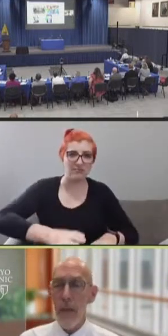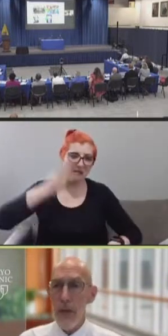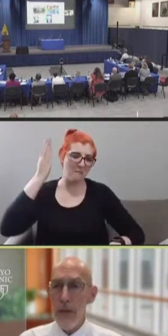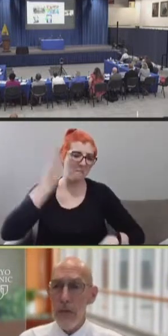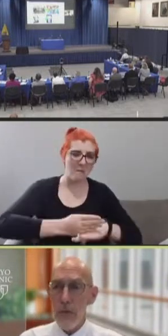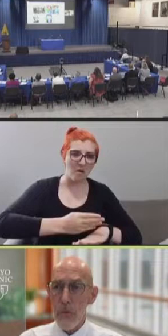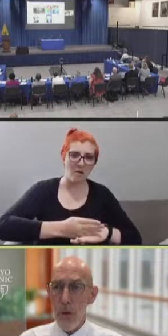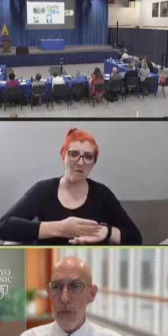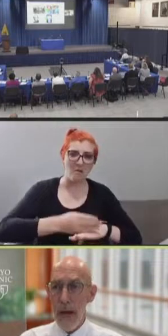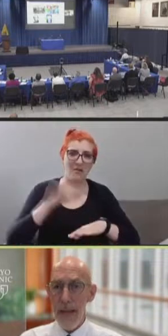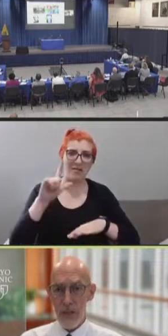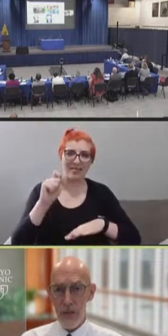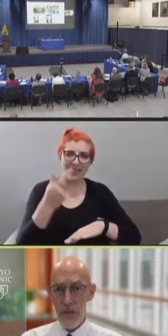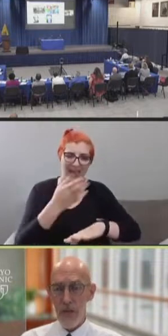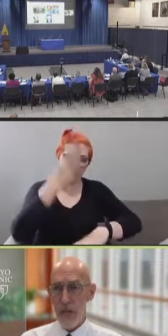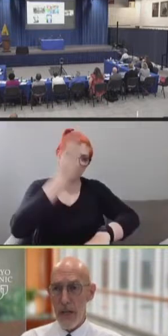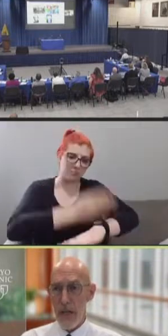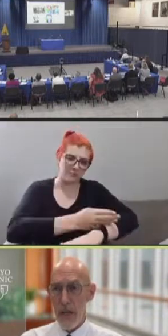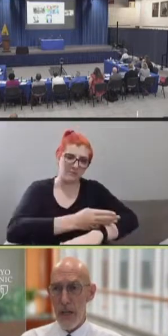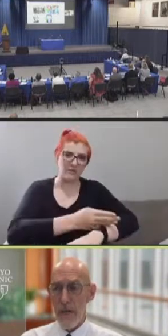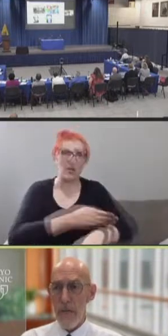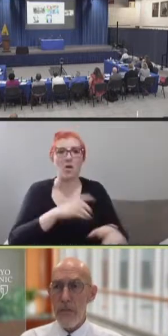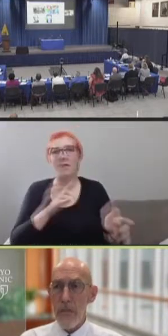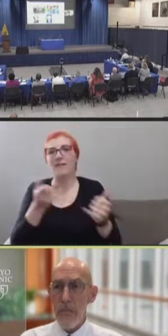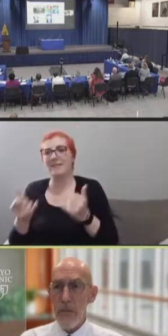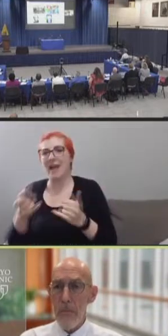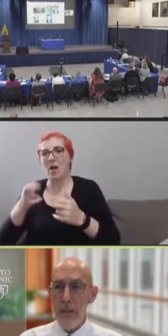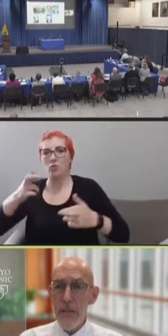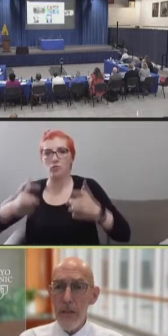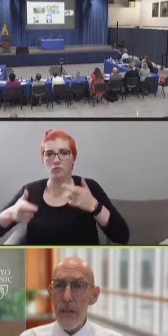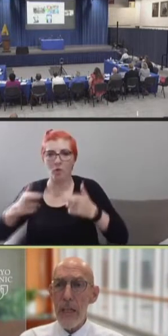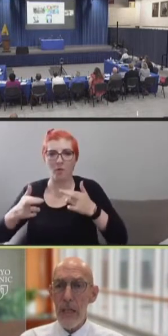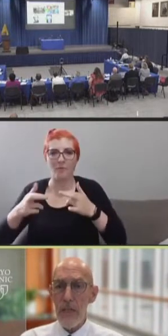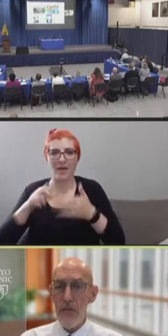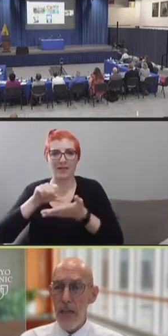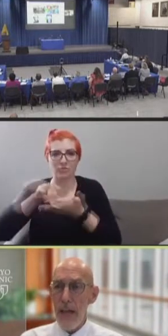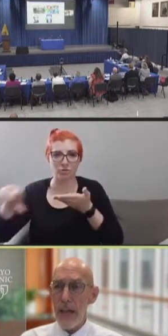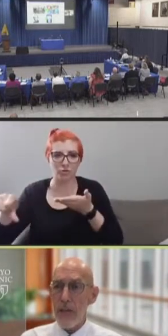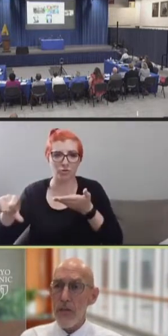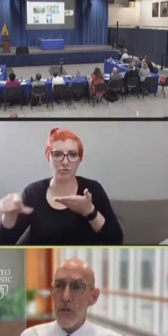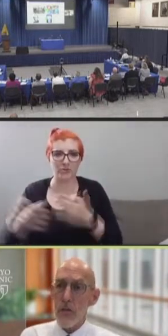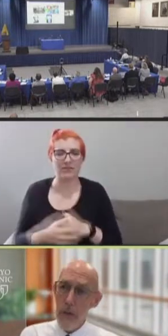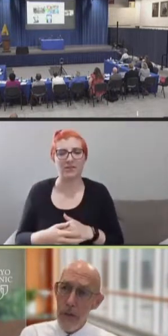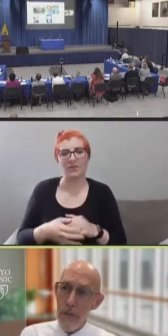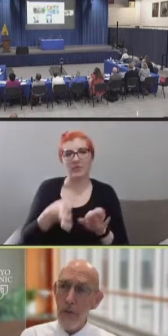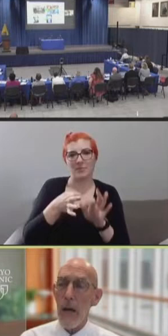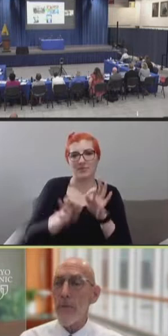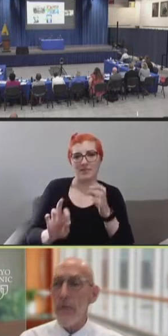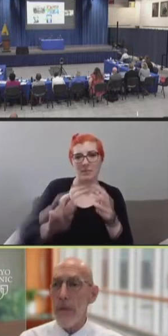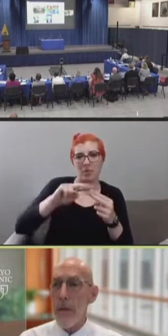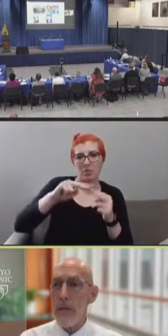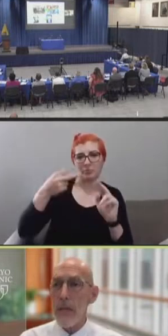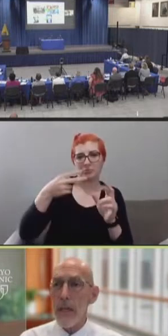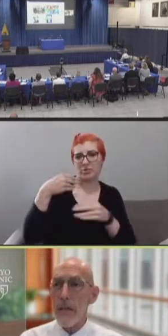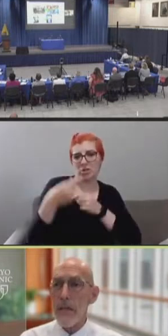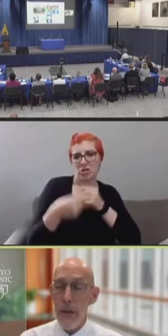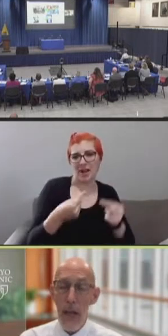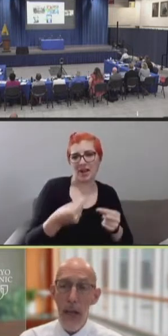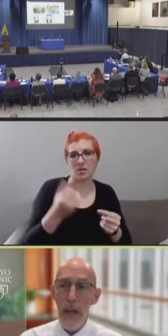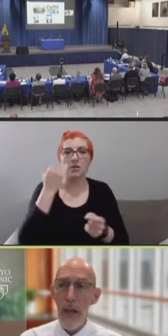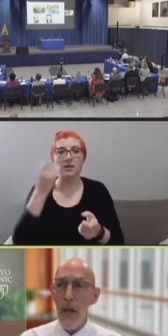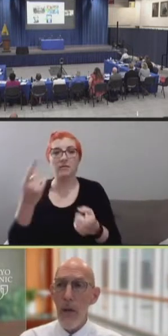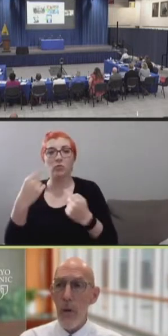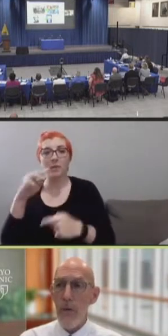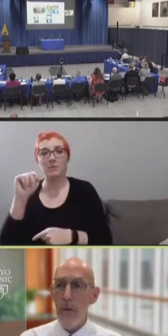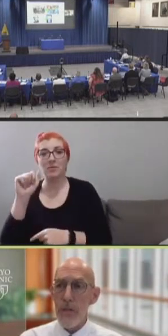off to robotic surgery, from simple Mendelian genetics to, if you come to the Mayo Clinic